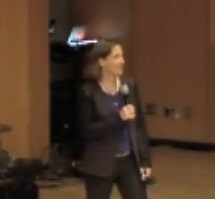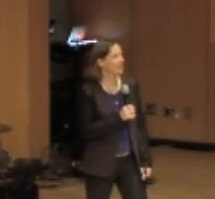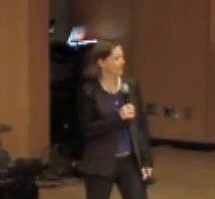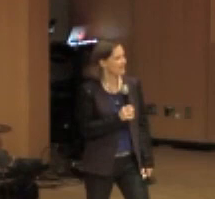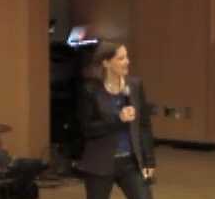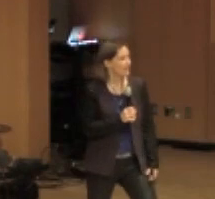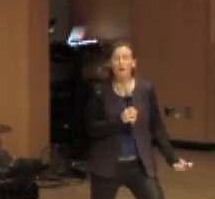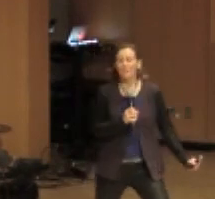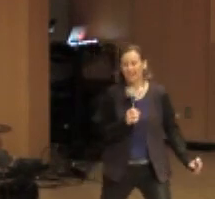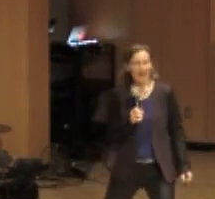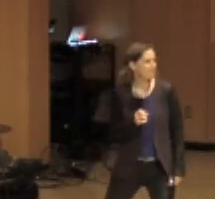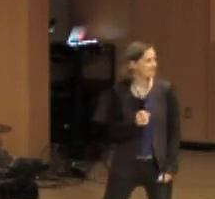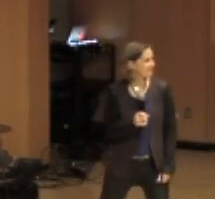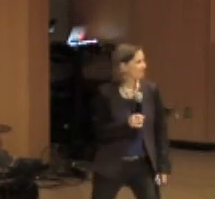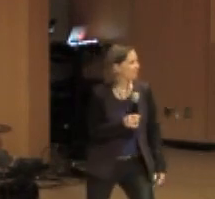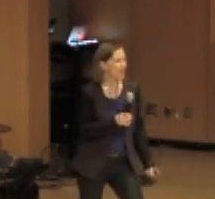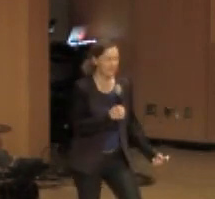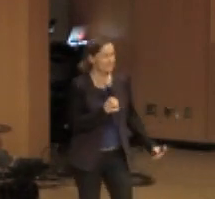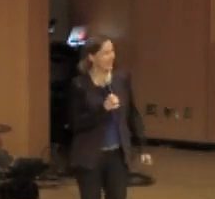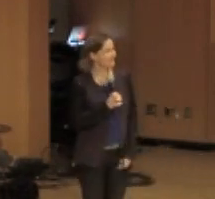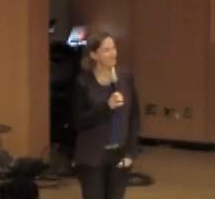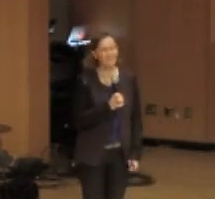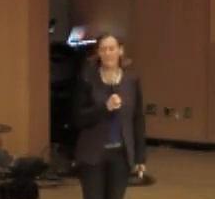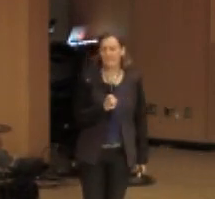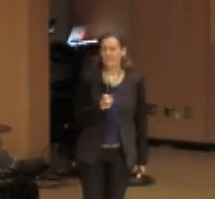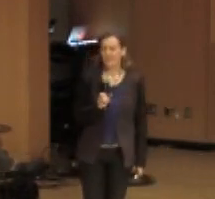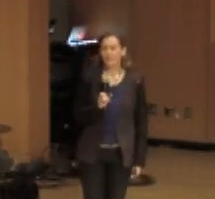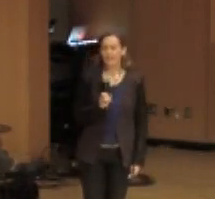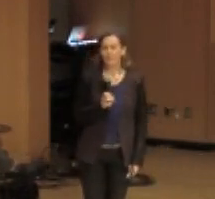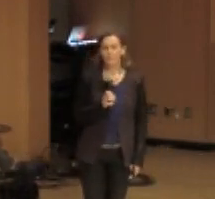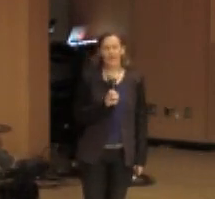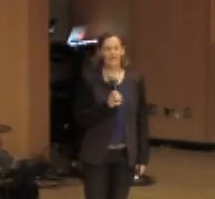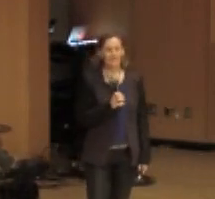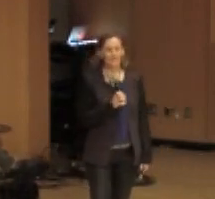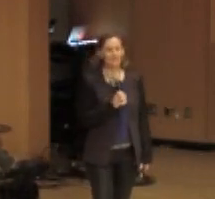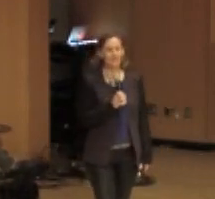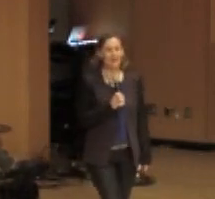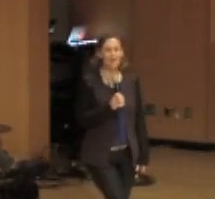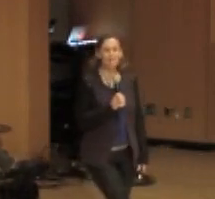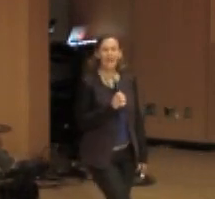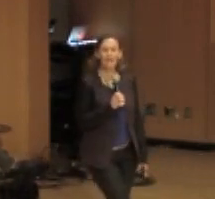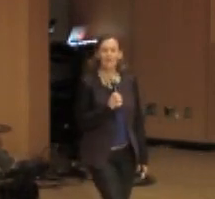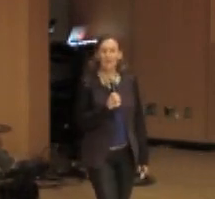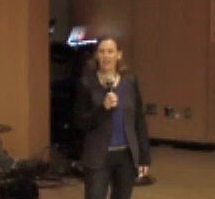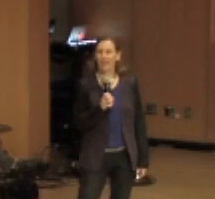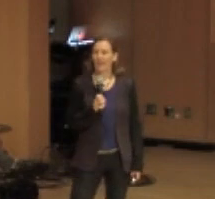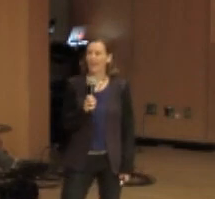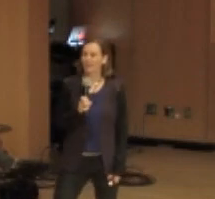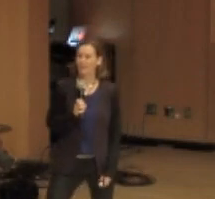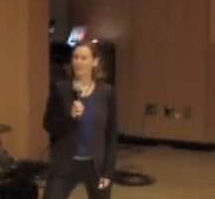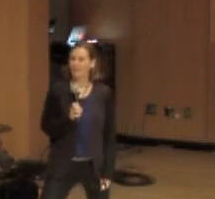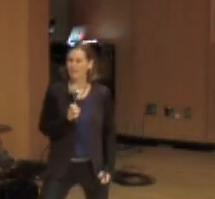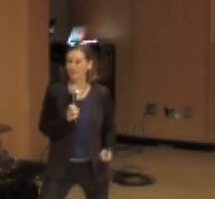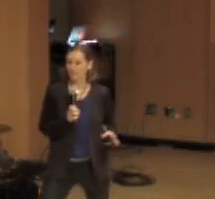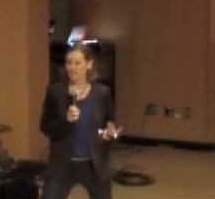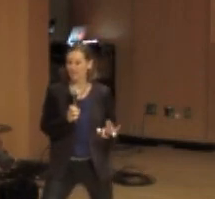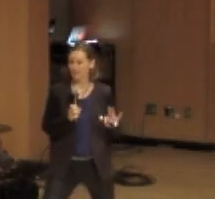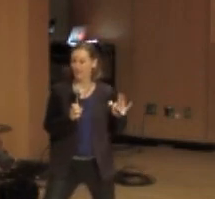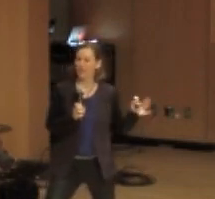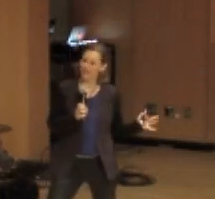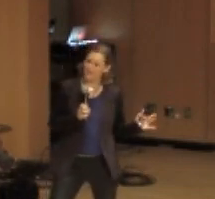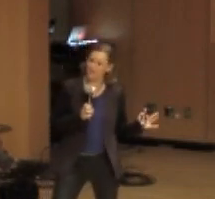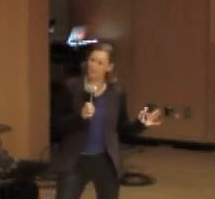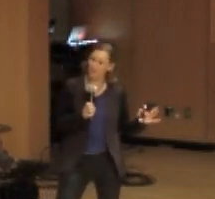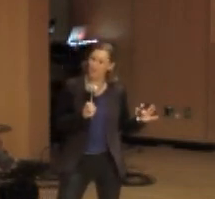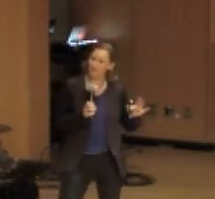doing a production in New York I think you should well we yeah there's some ideas so like one um and you know it's been interesting